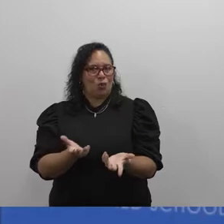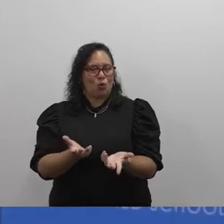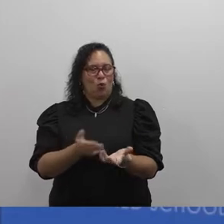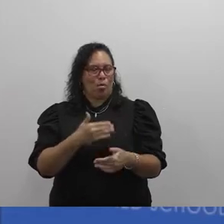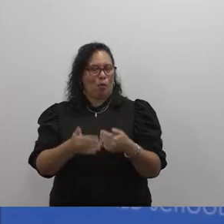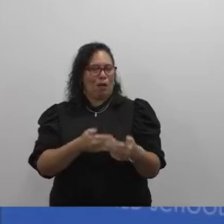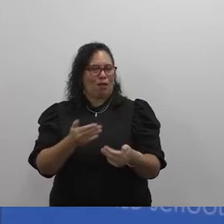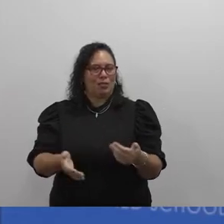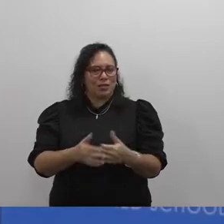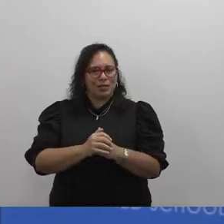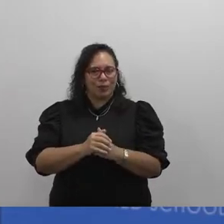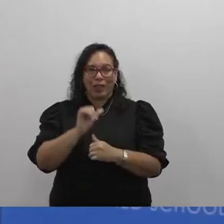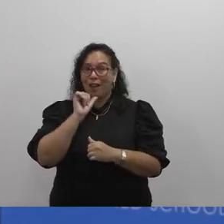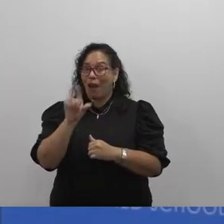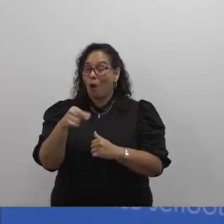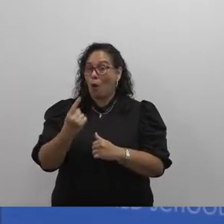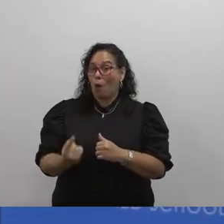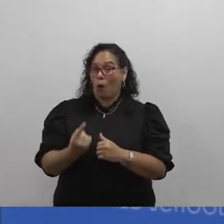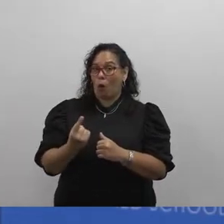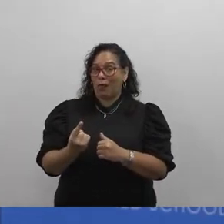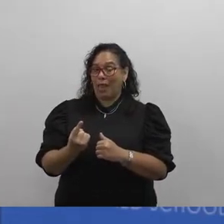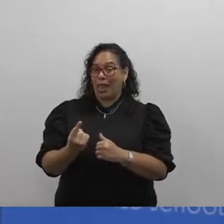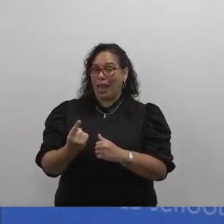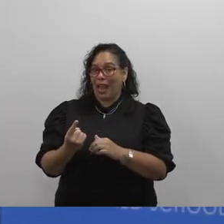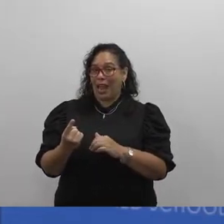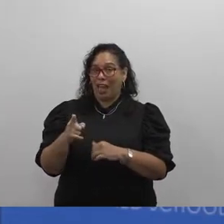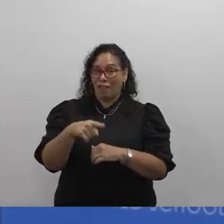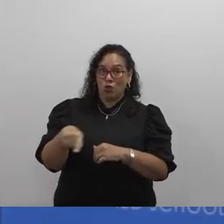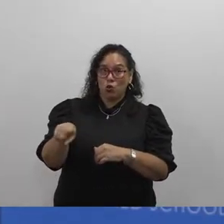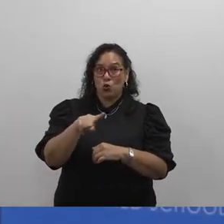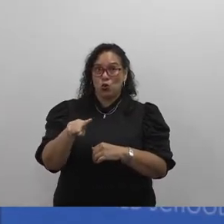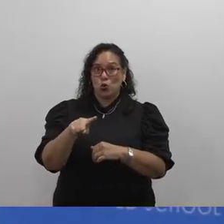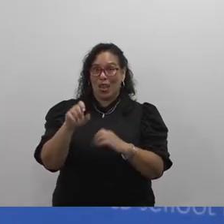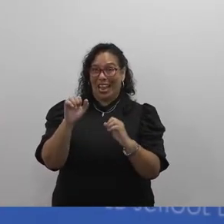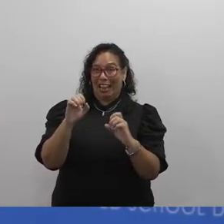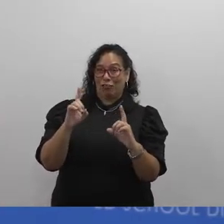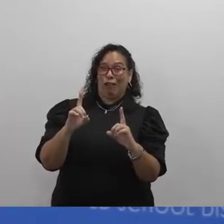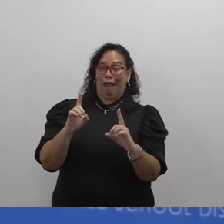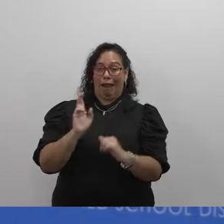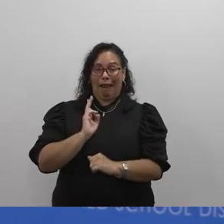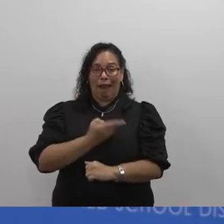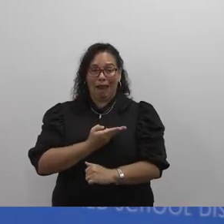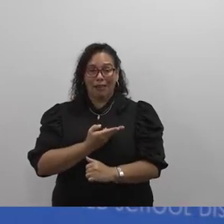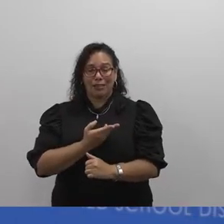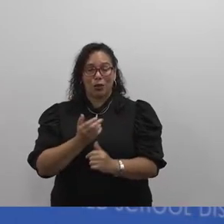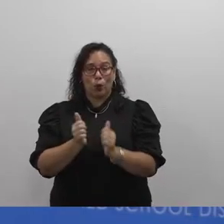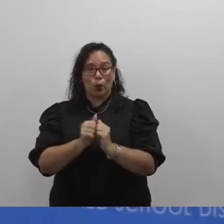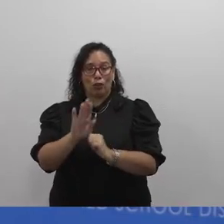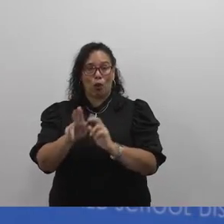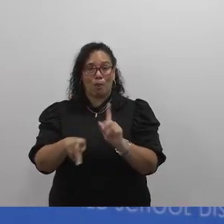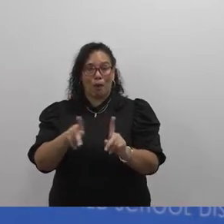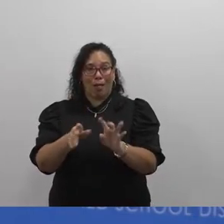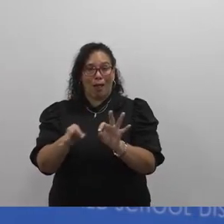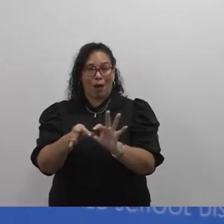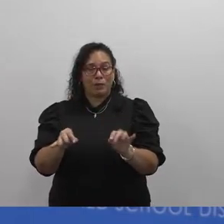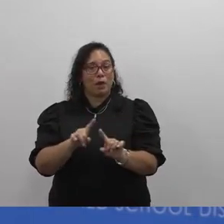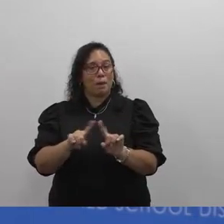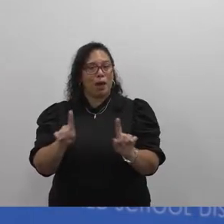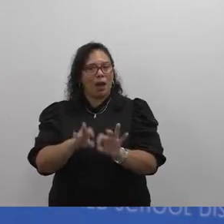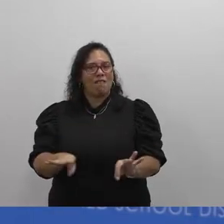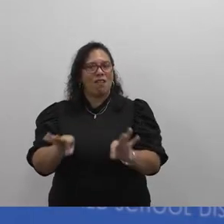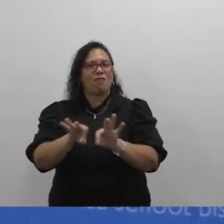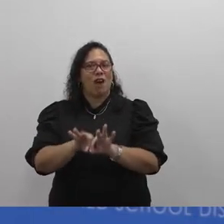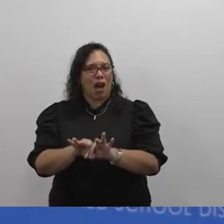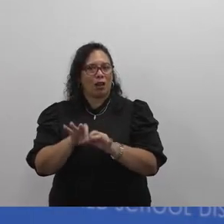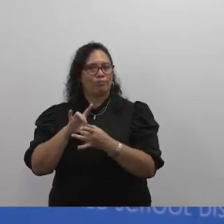process. Not only have you educated us here with your public comments, but you've been a vital part of the process. I'm sure